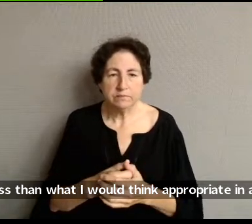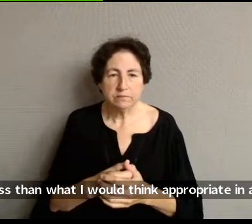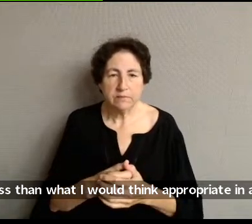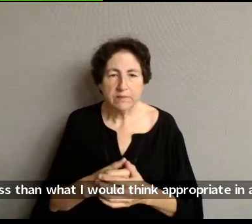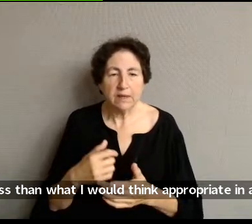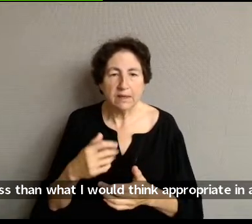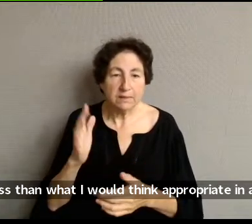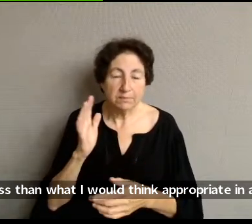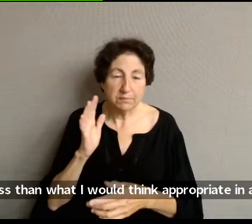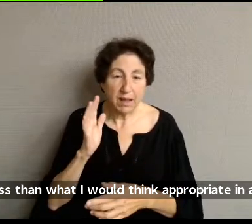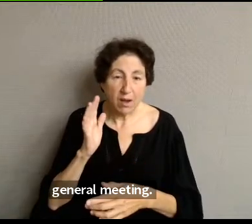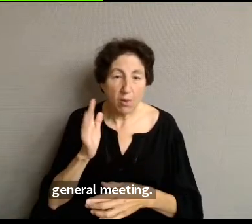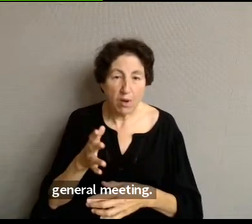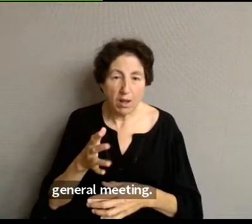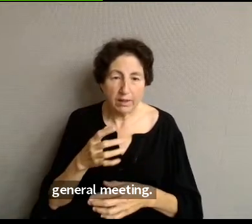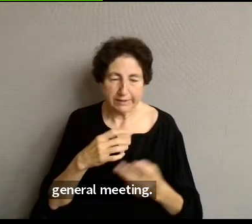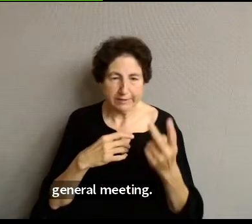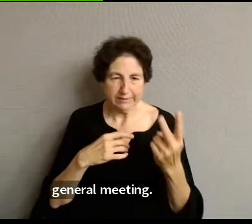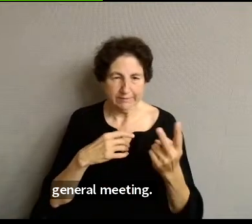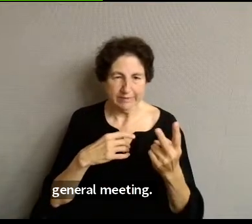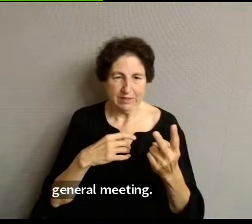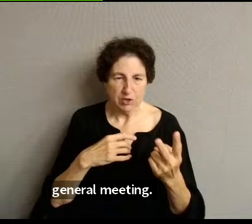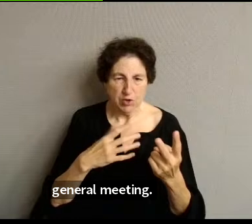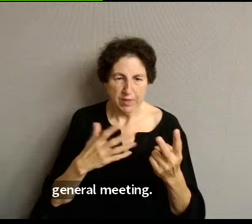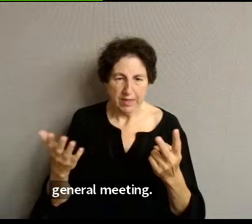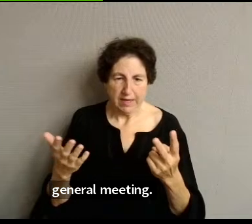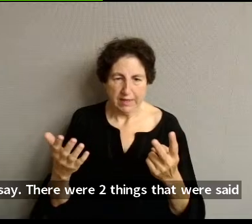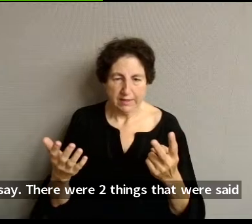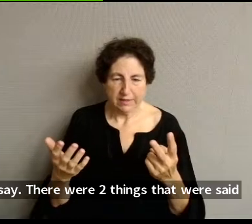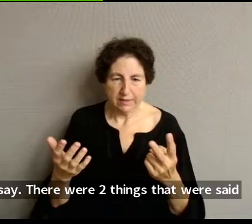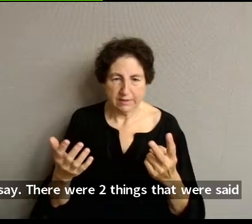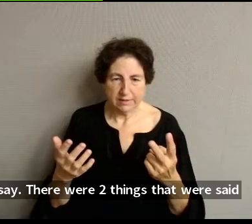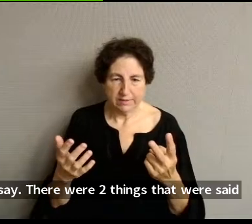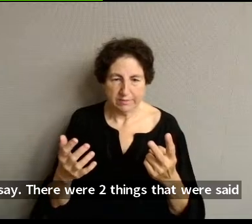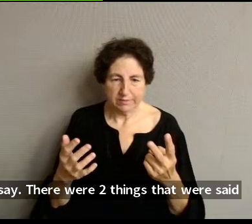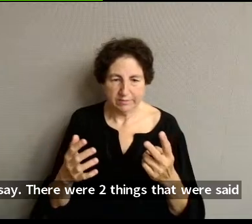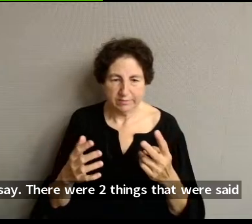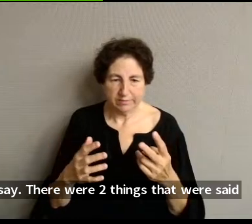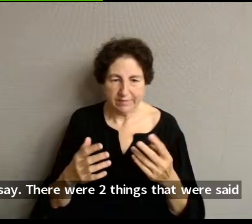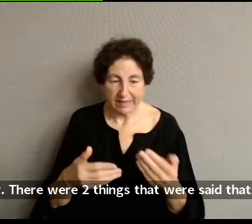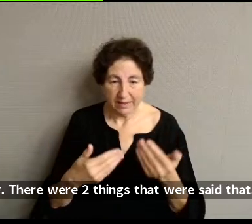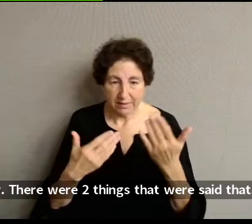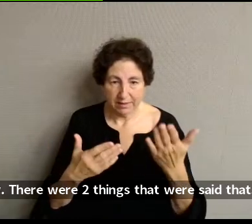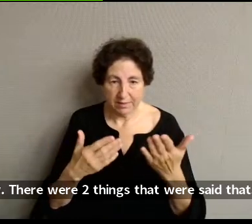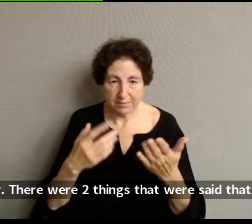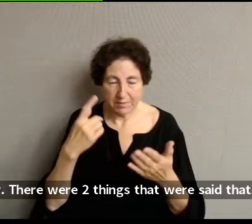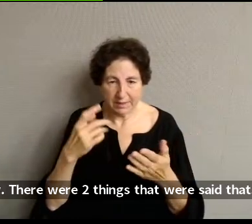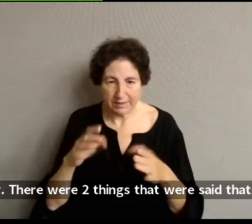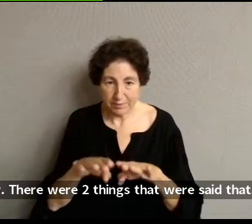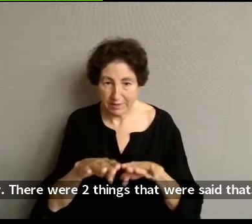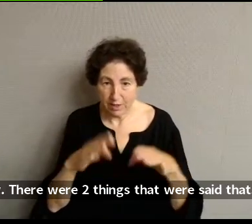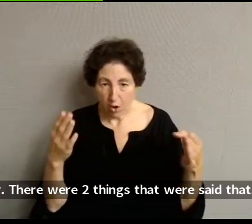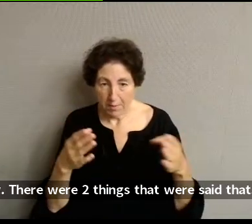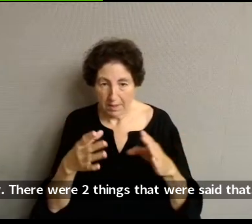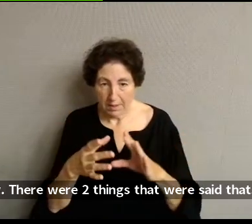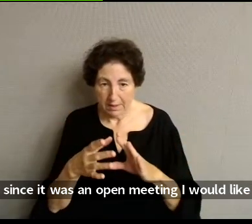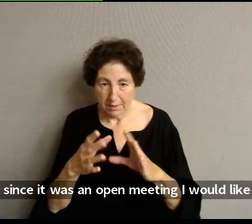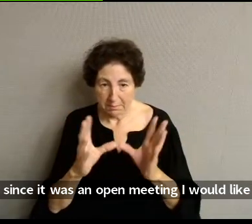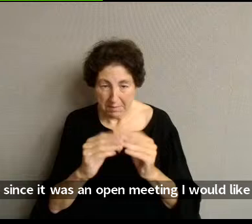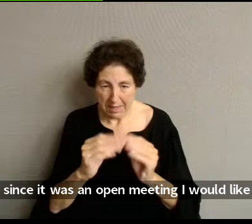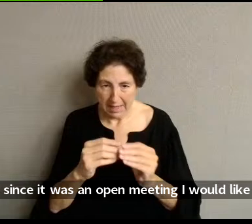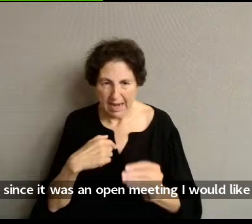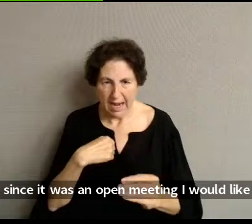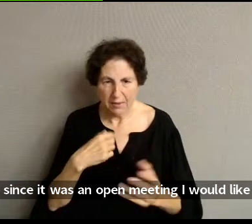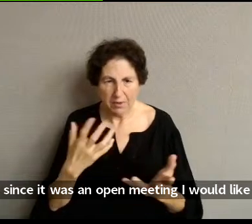I will say there were two things that were said that I think that since it was an open meeting, I would like to comment on in